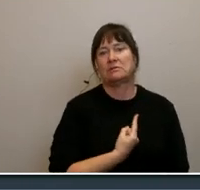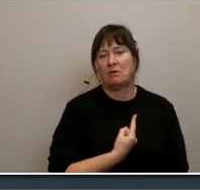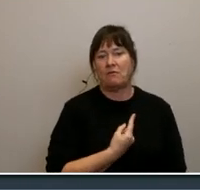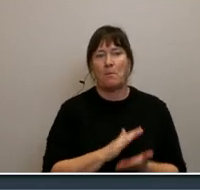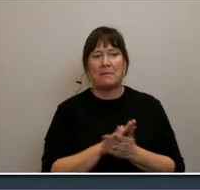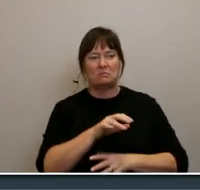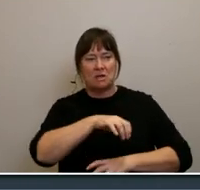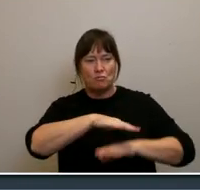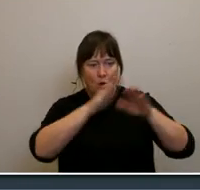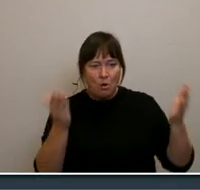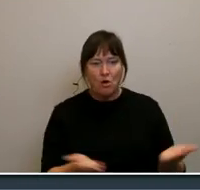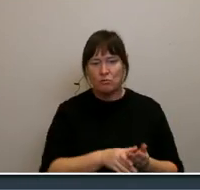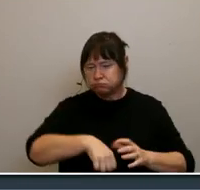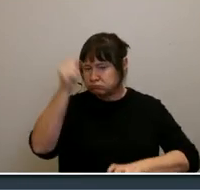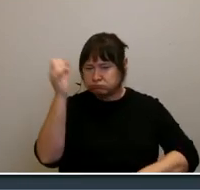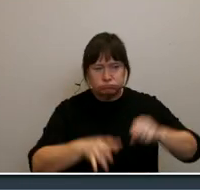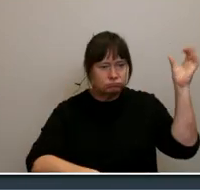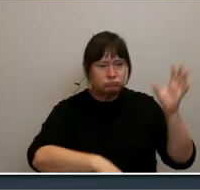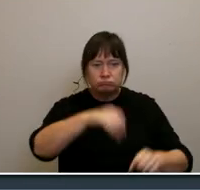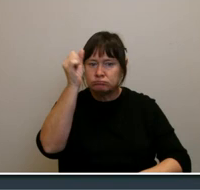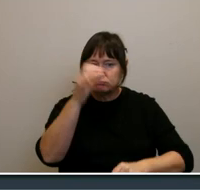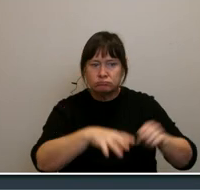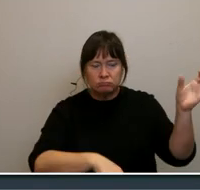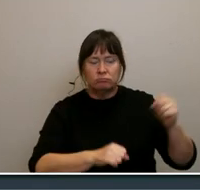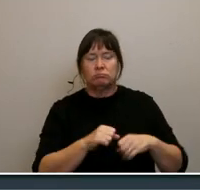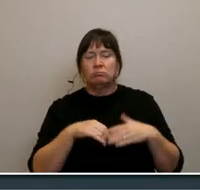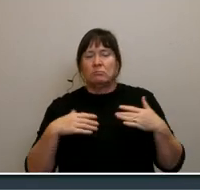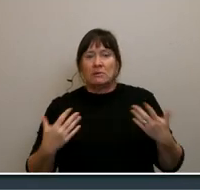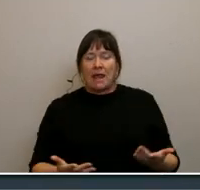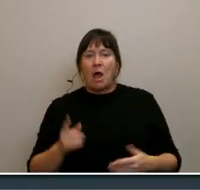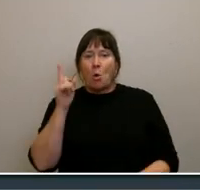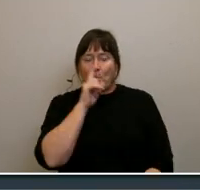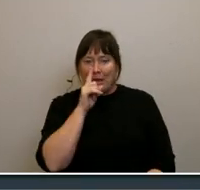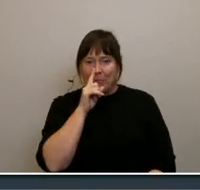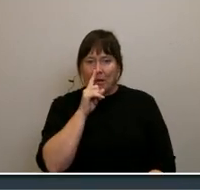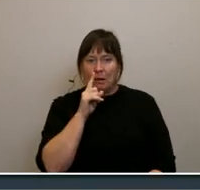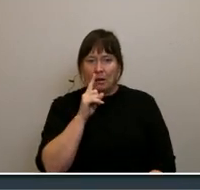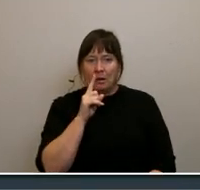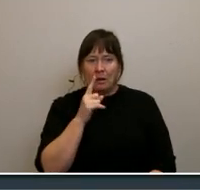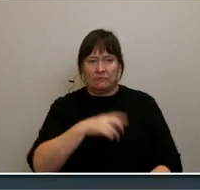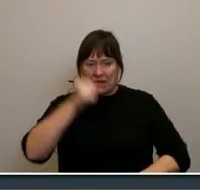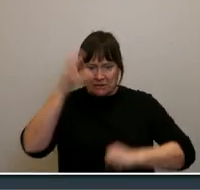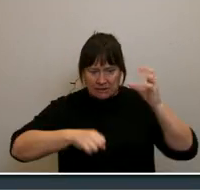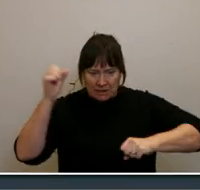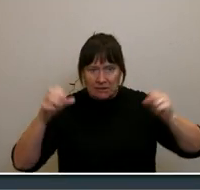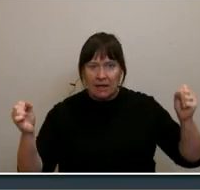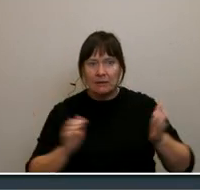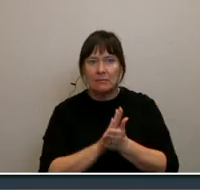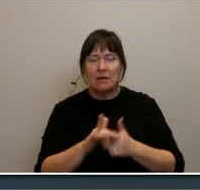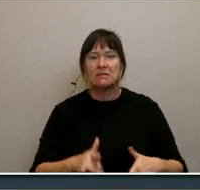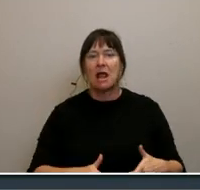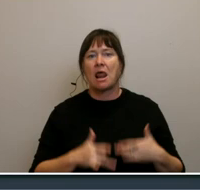life forms, including of humans by other humans. We are now at the point that life itself is threatened, including our